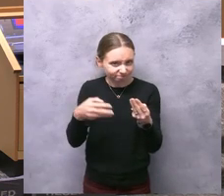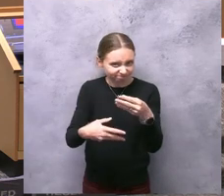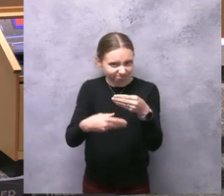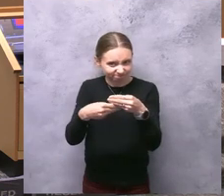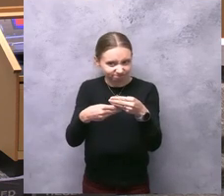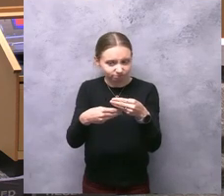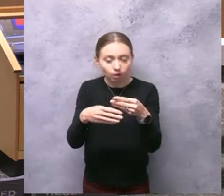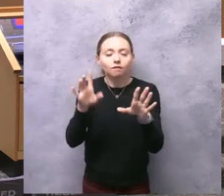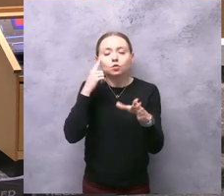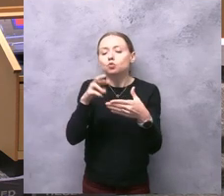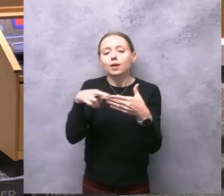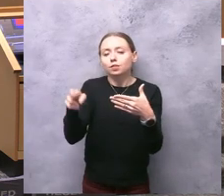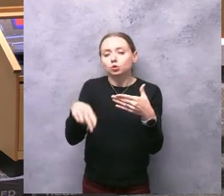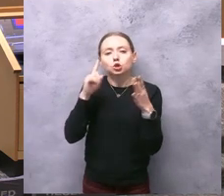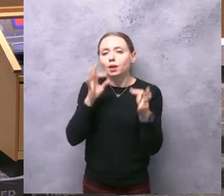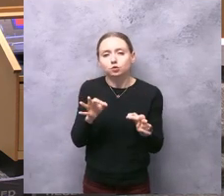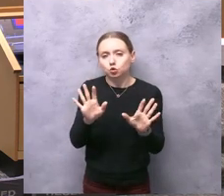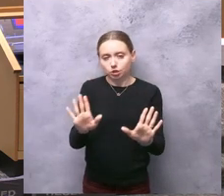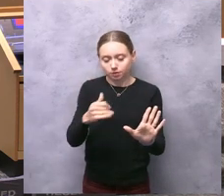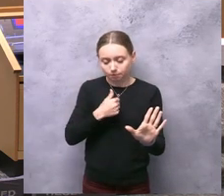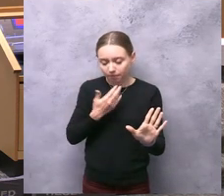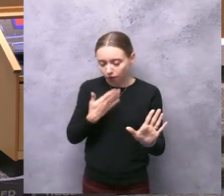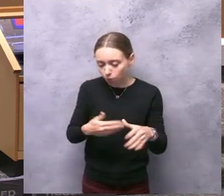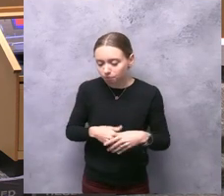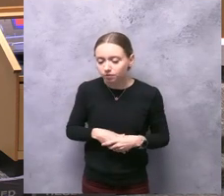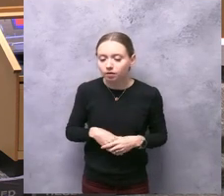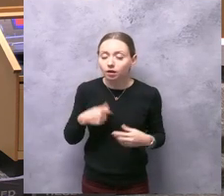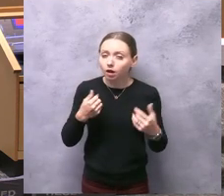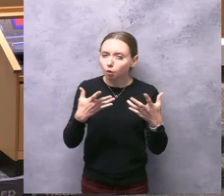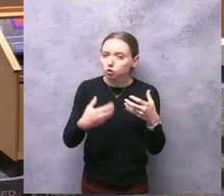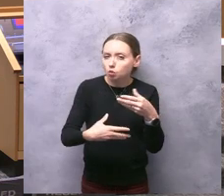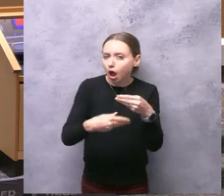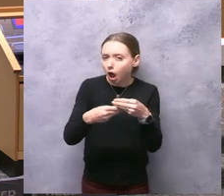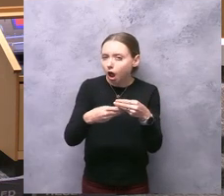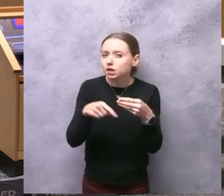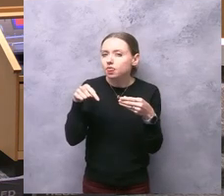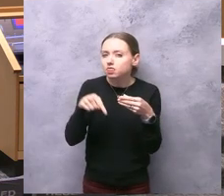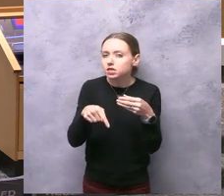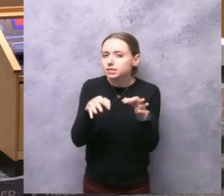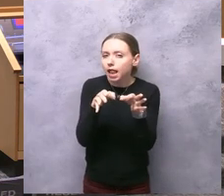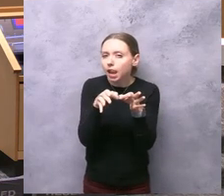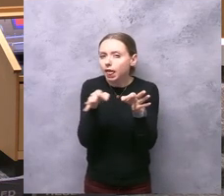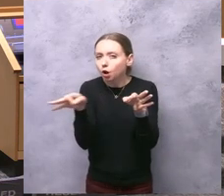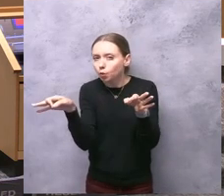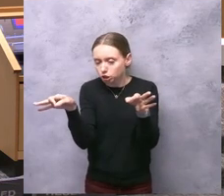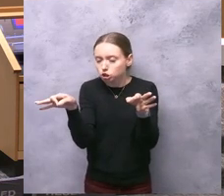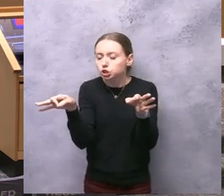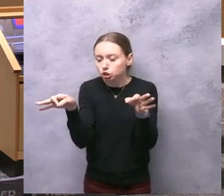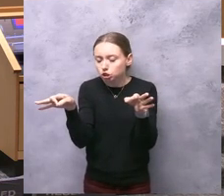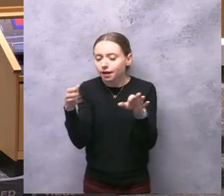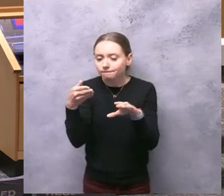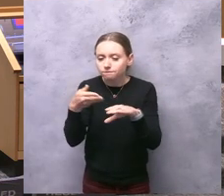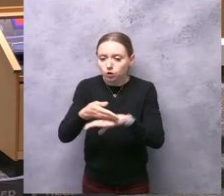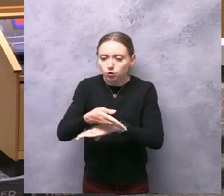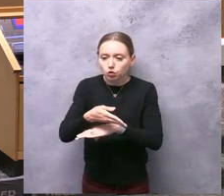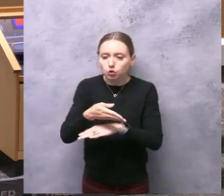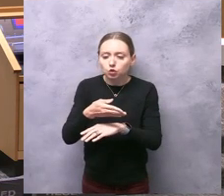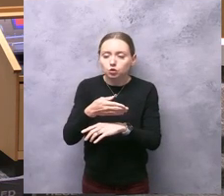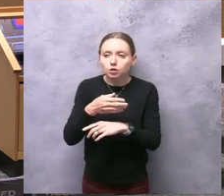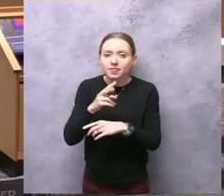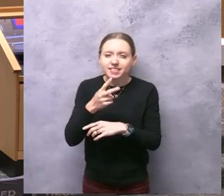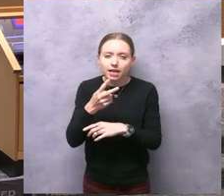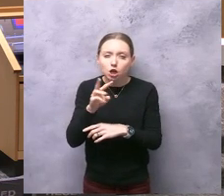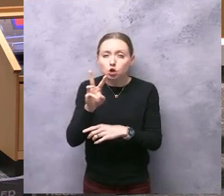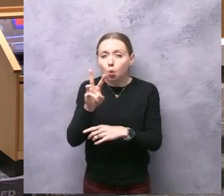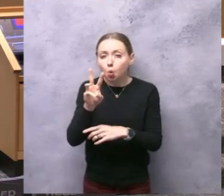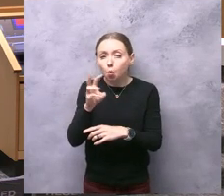Excuse me, for the resolution. Thank you. I would like to add the following language to follow after the second whereas